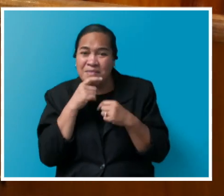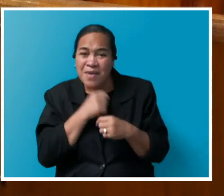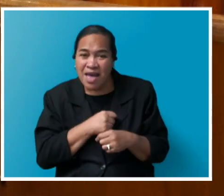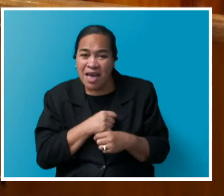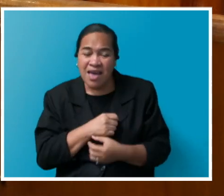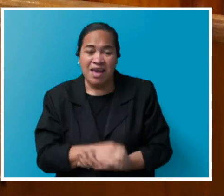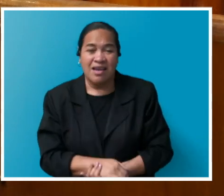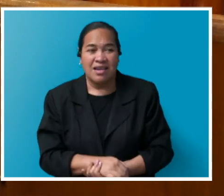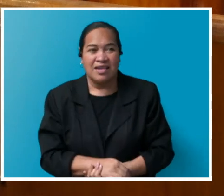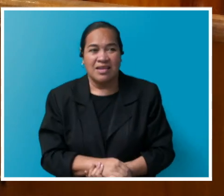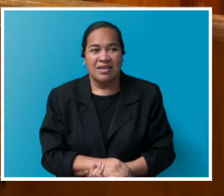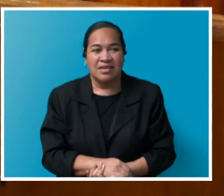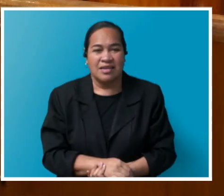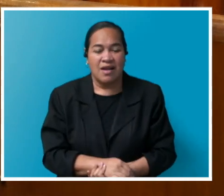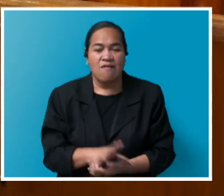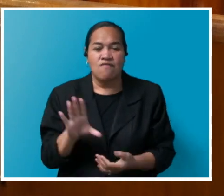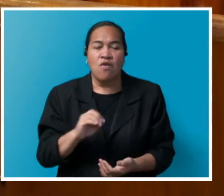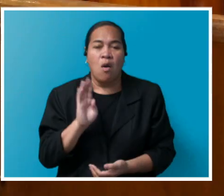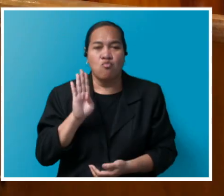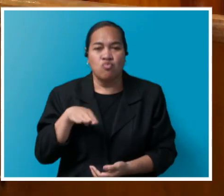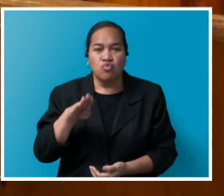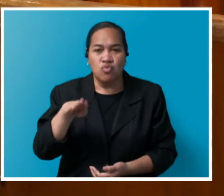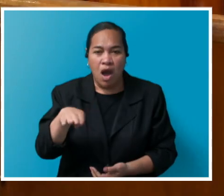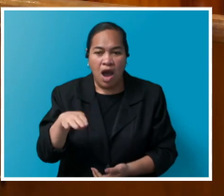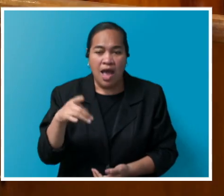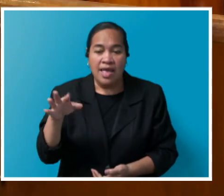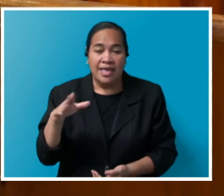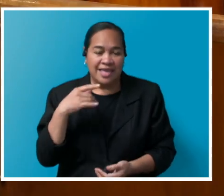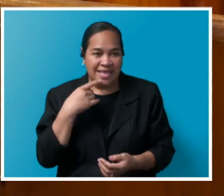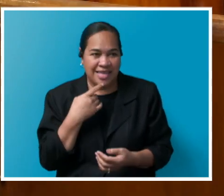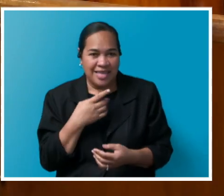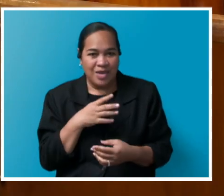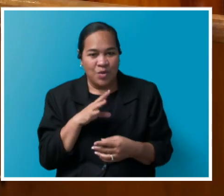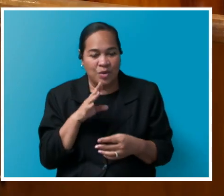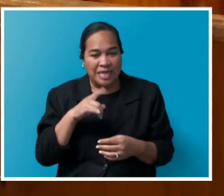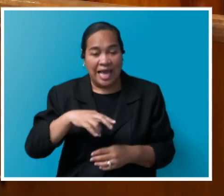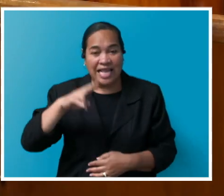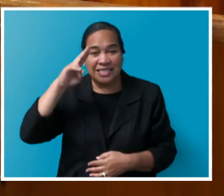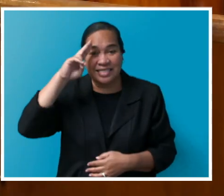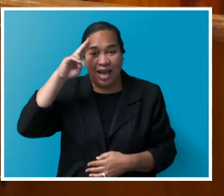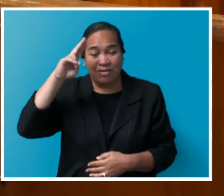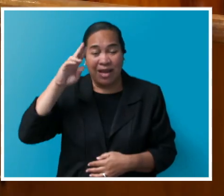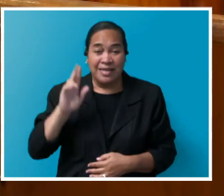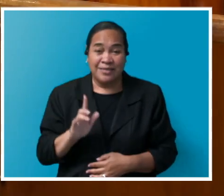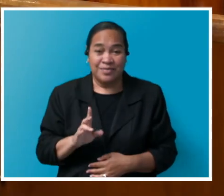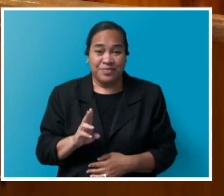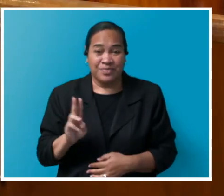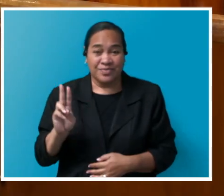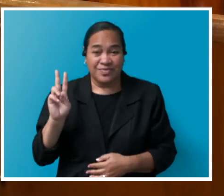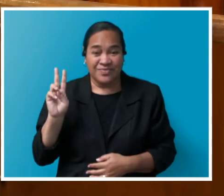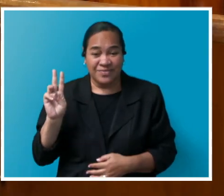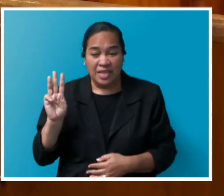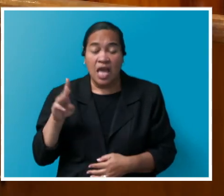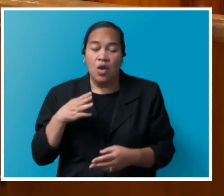of Bua, who was decorated as a scout. He was a Methodist